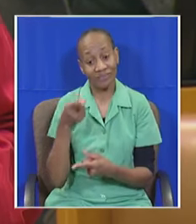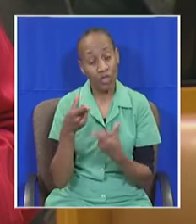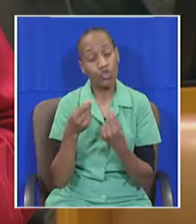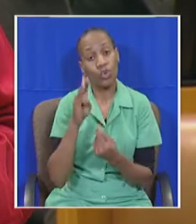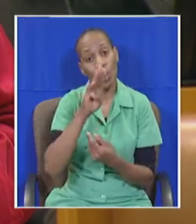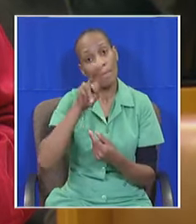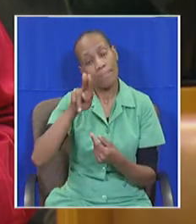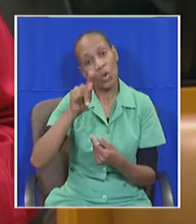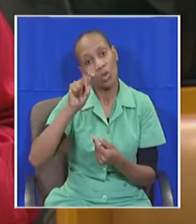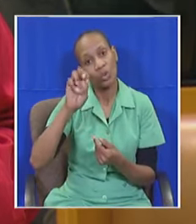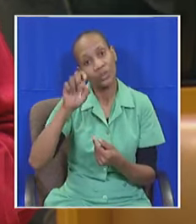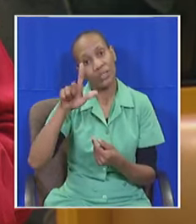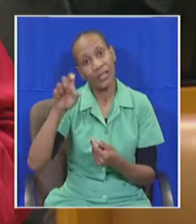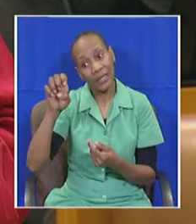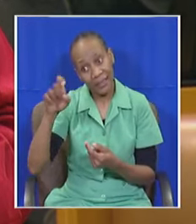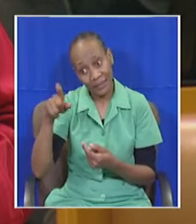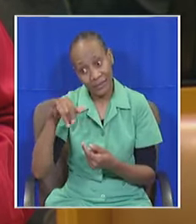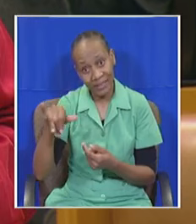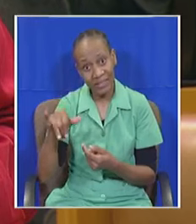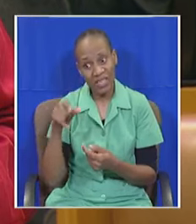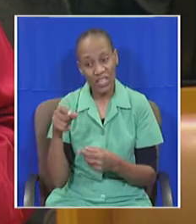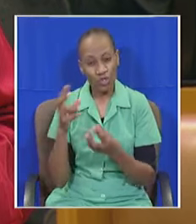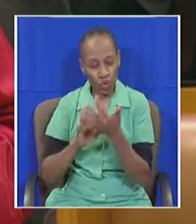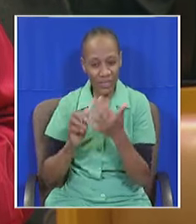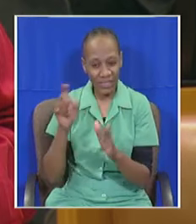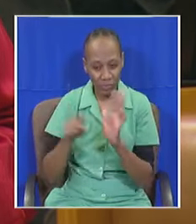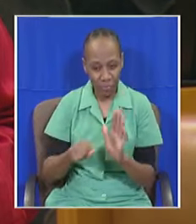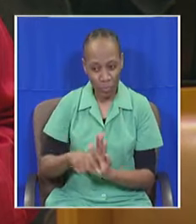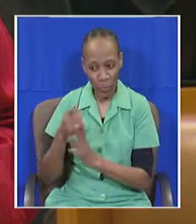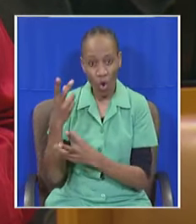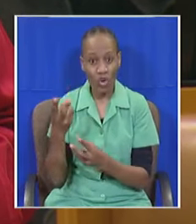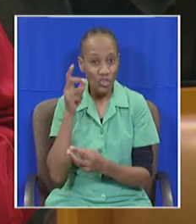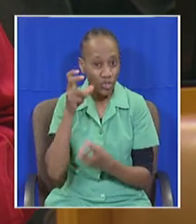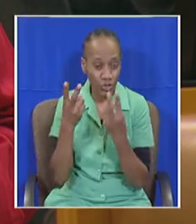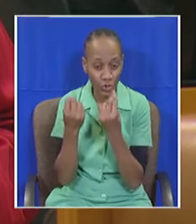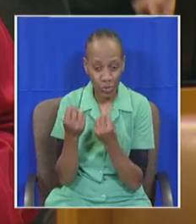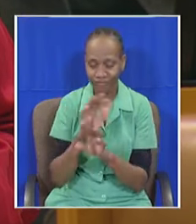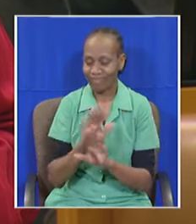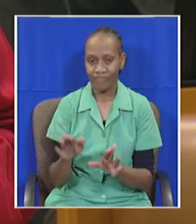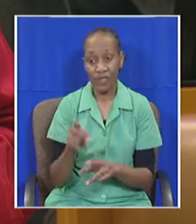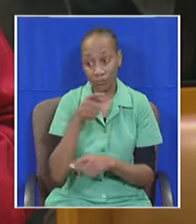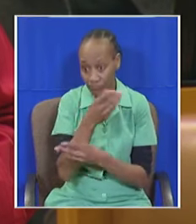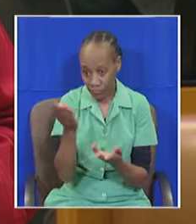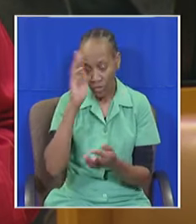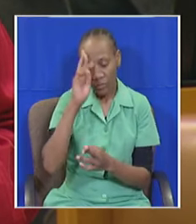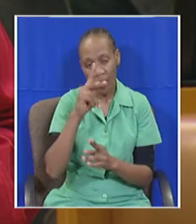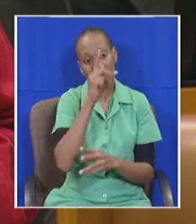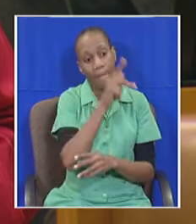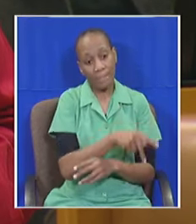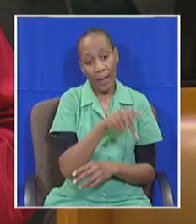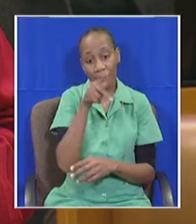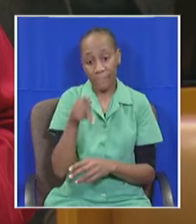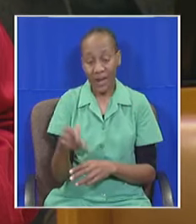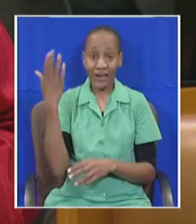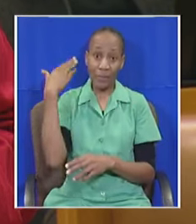at PRASA are not new. This House will recall that the former public protector, Advocate Tulisile